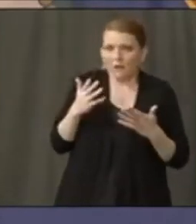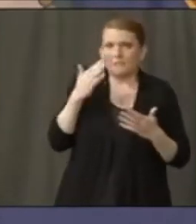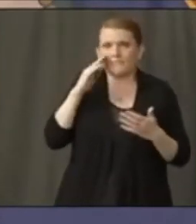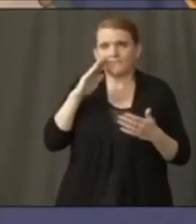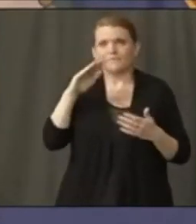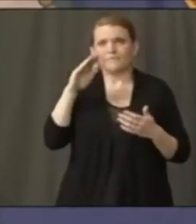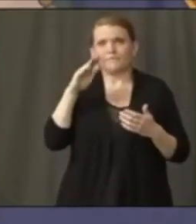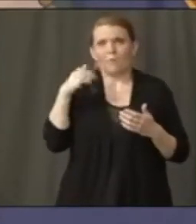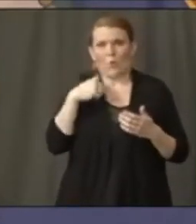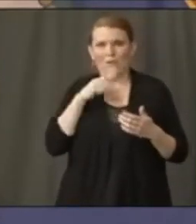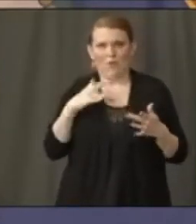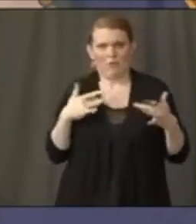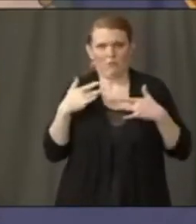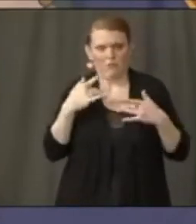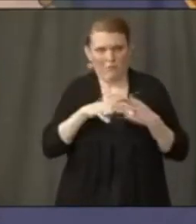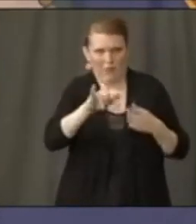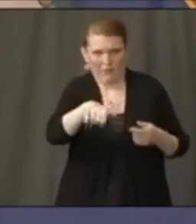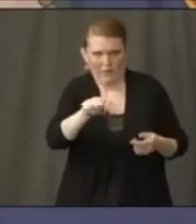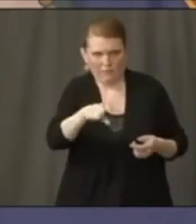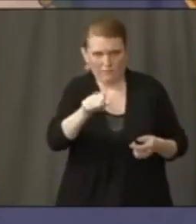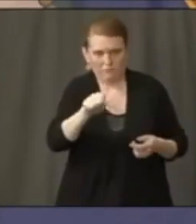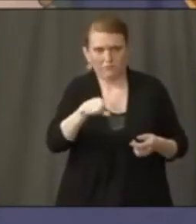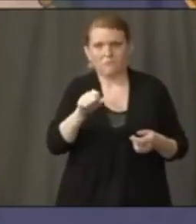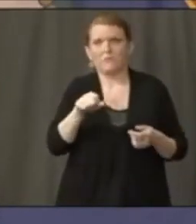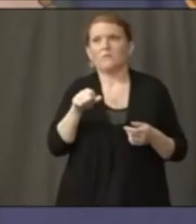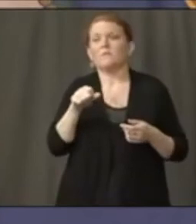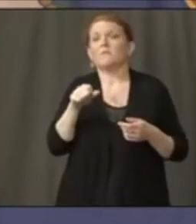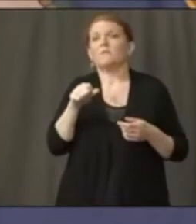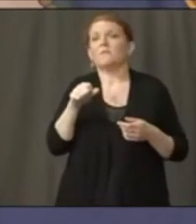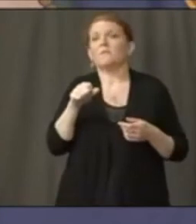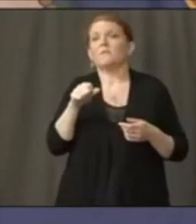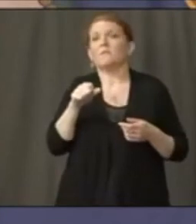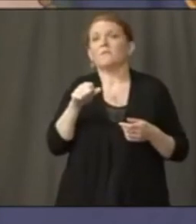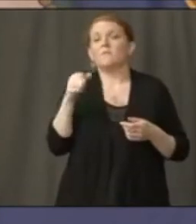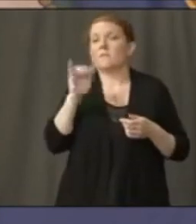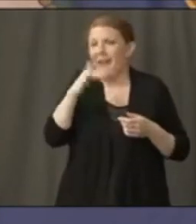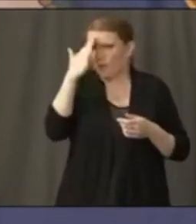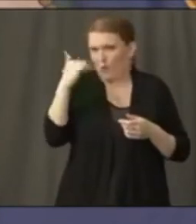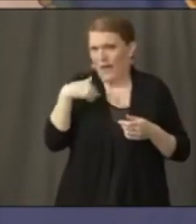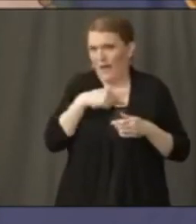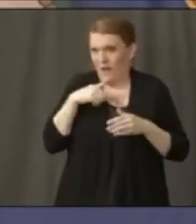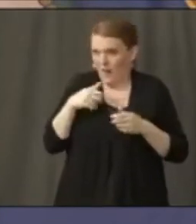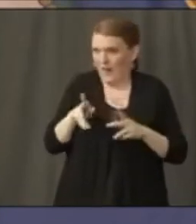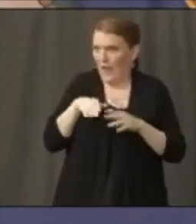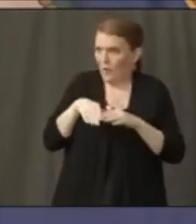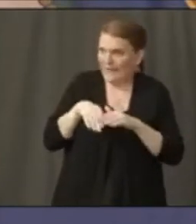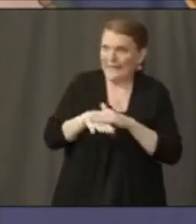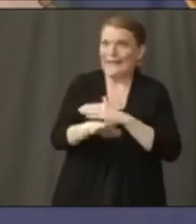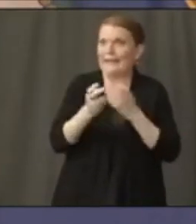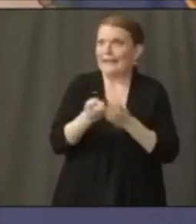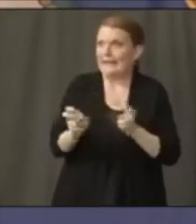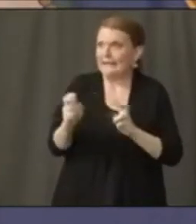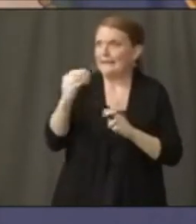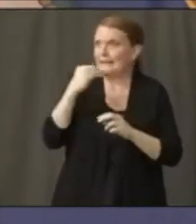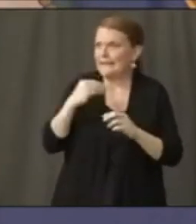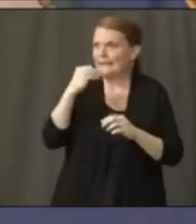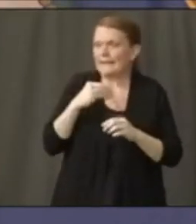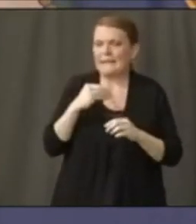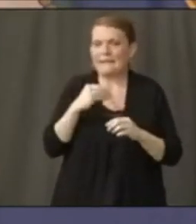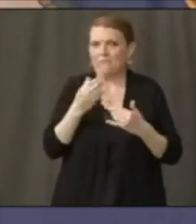same time, to see what else we can do on a regional basis, because you're right, we don't want a lot of traffic back and forth.